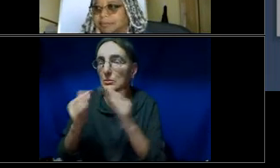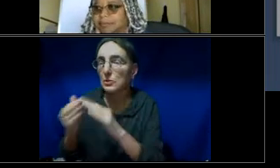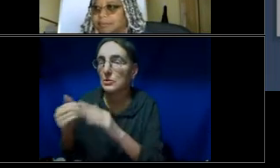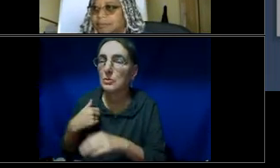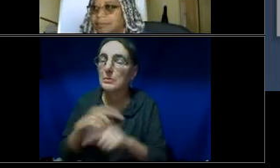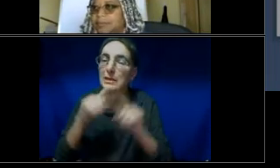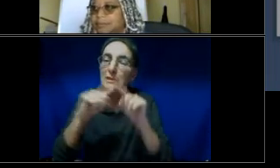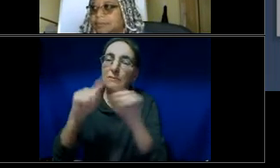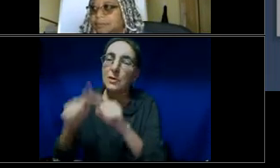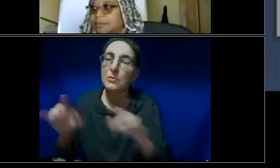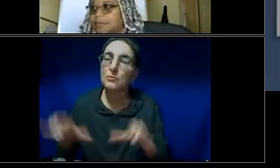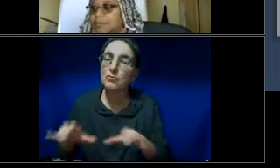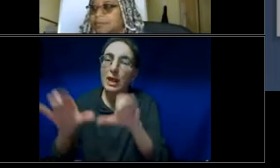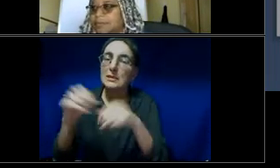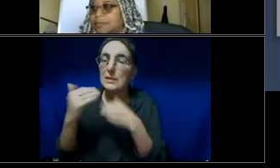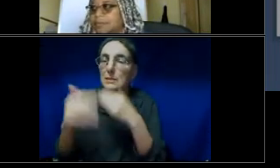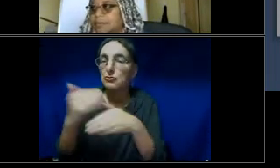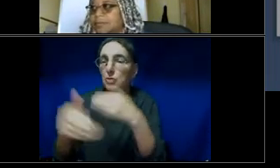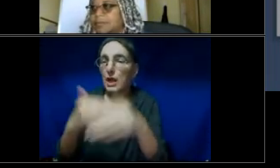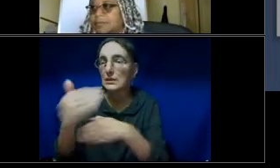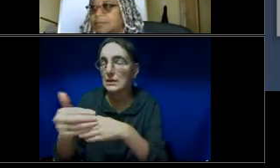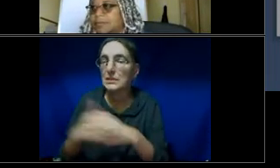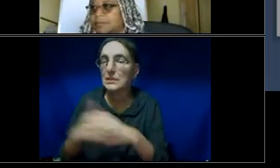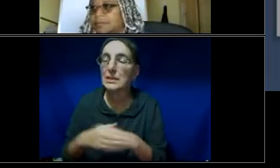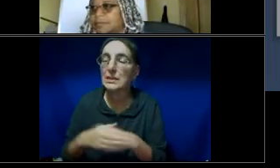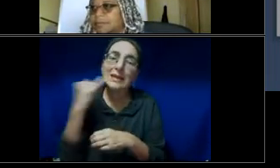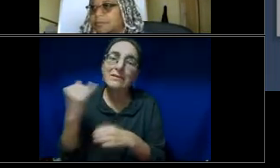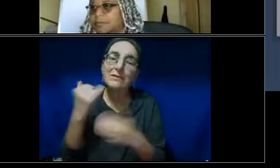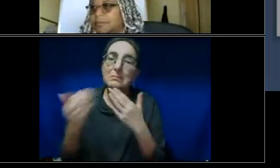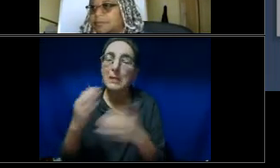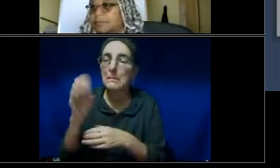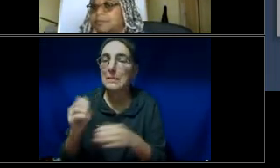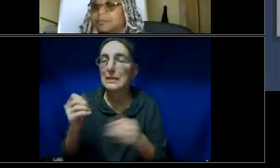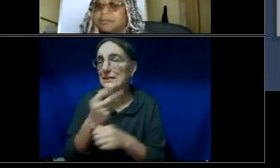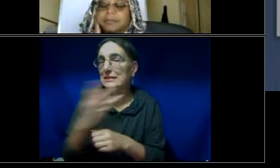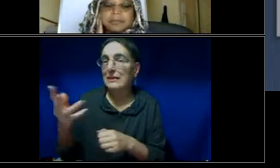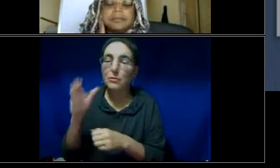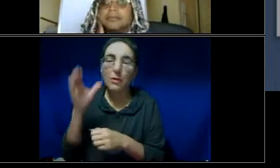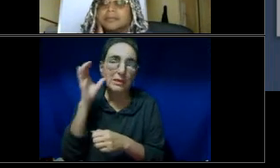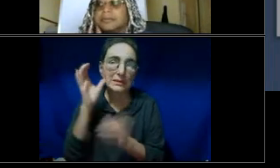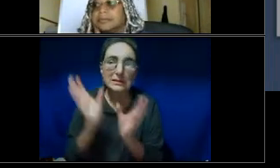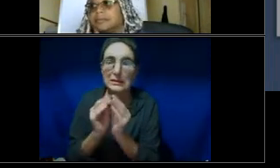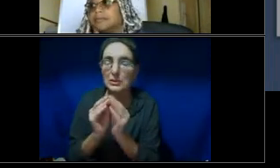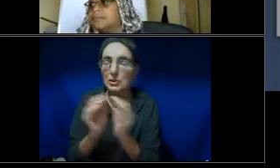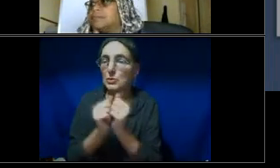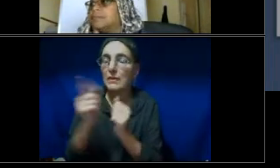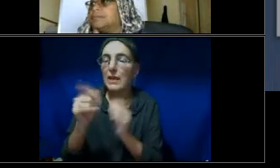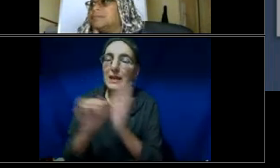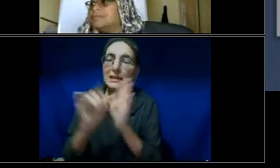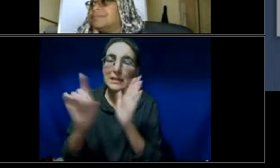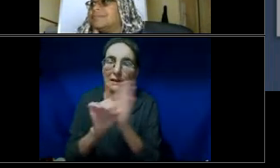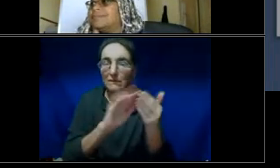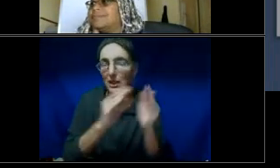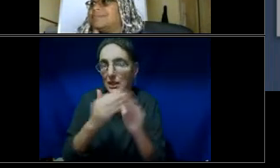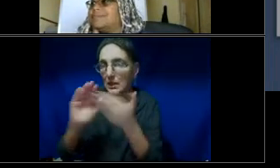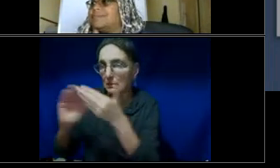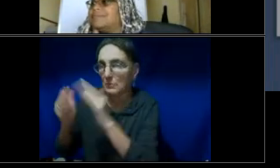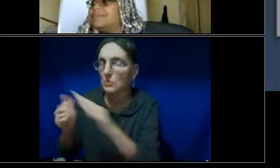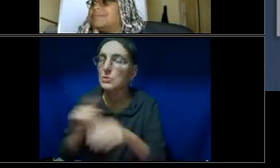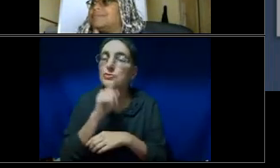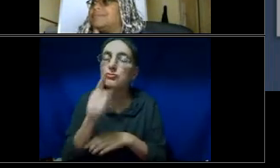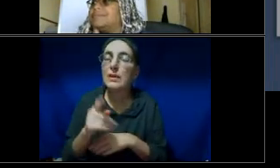practice and process there, where there might be several listening sessions within the identified communities, really to tease